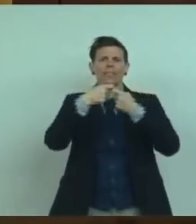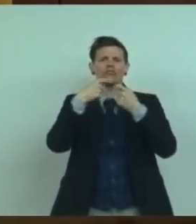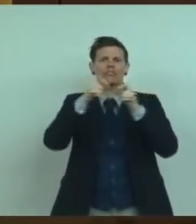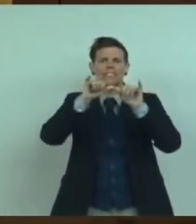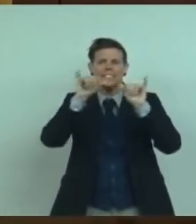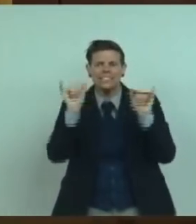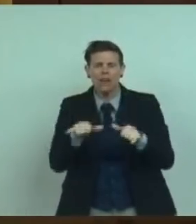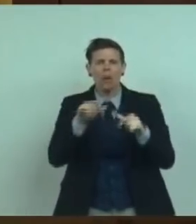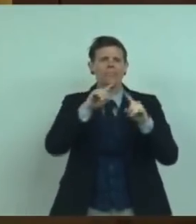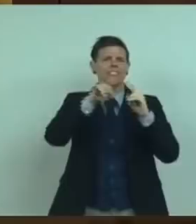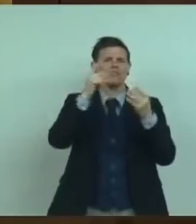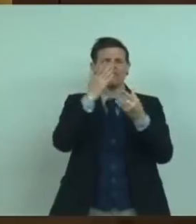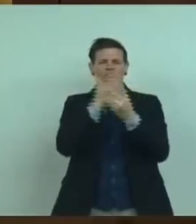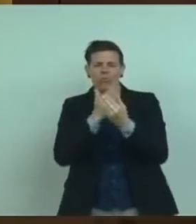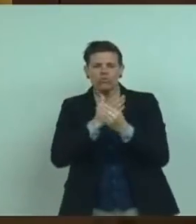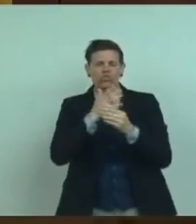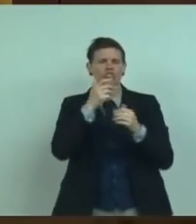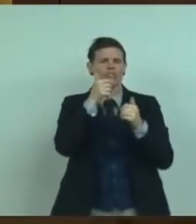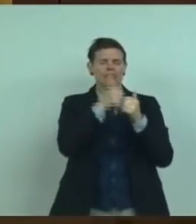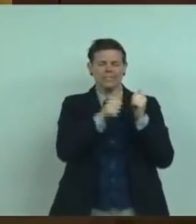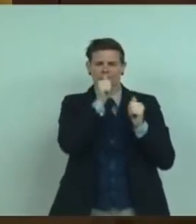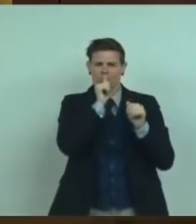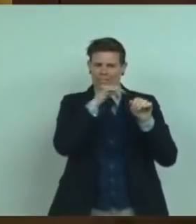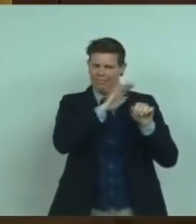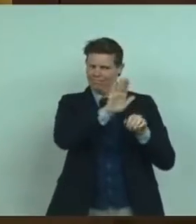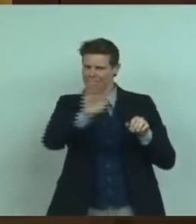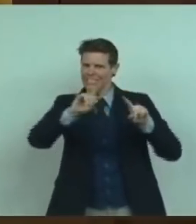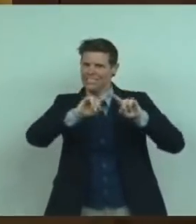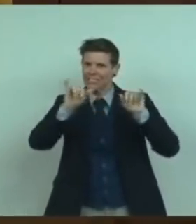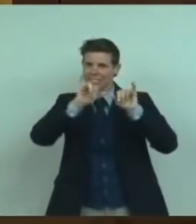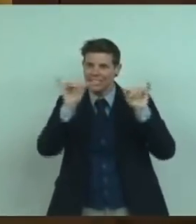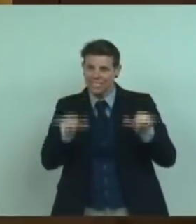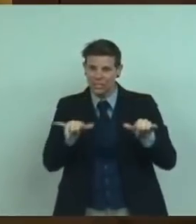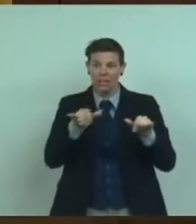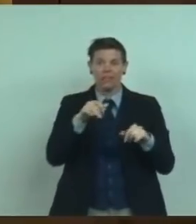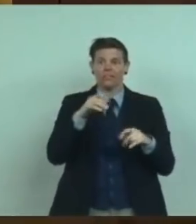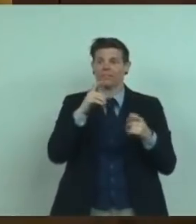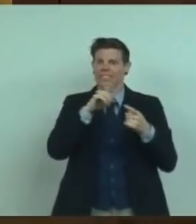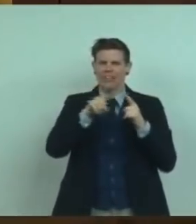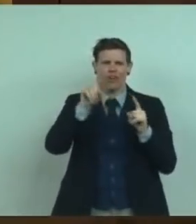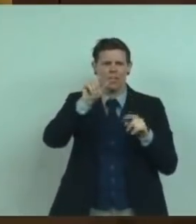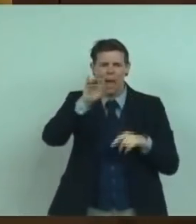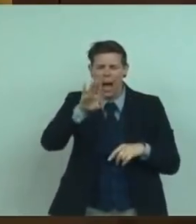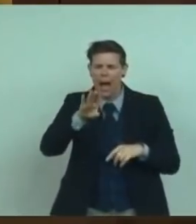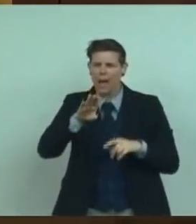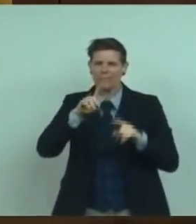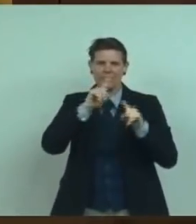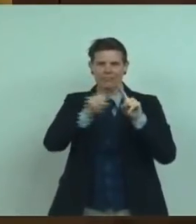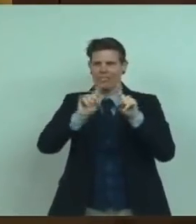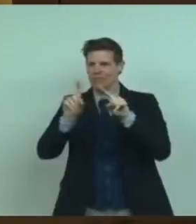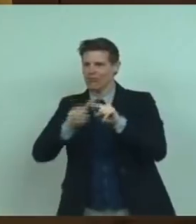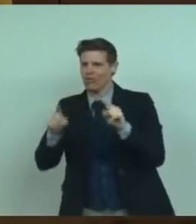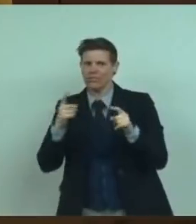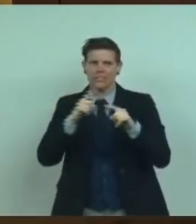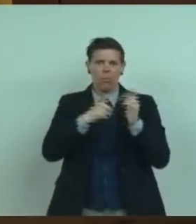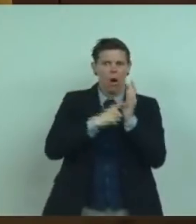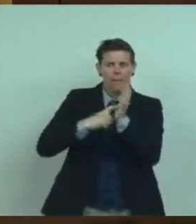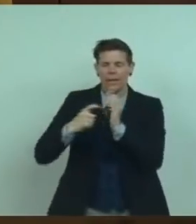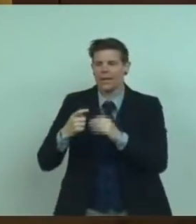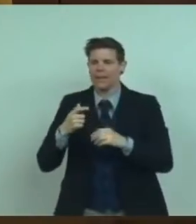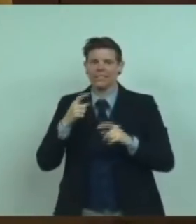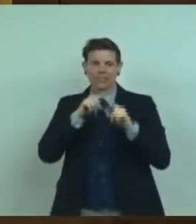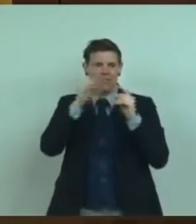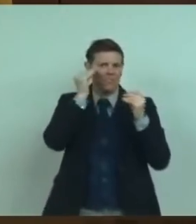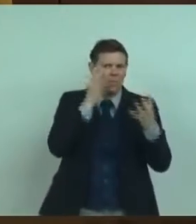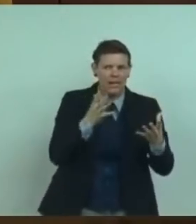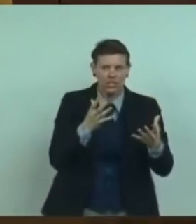systems, all using different labs, and you've got requirements that our information also has to go to the federal government for the Centers for